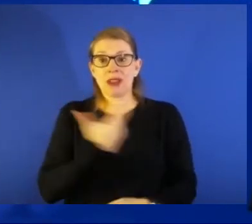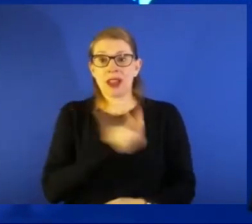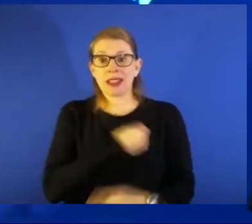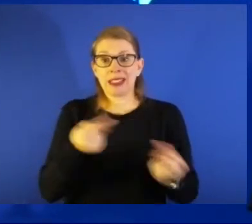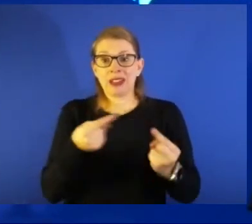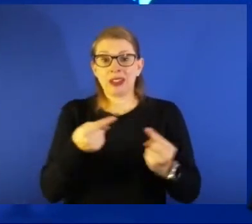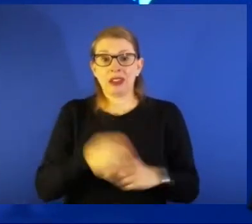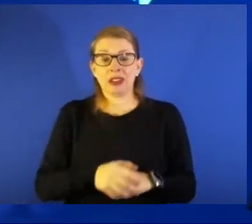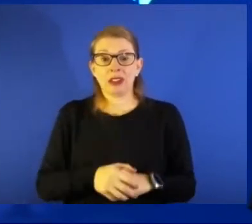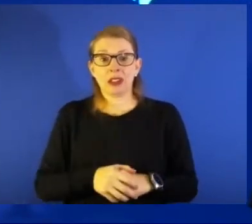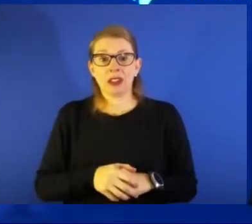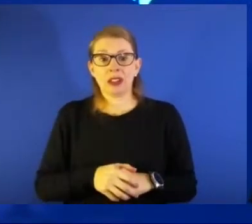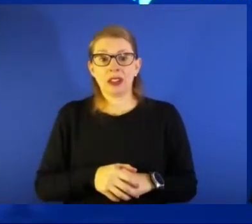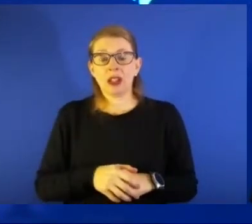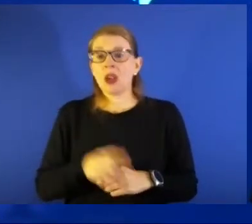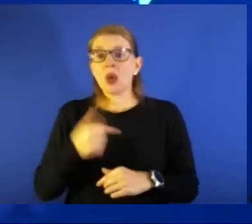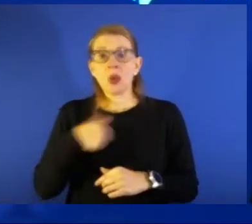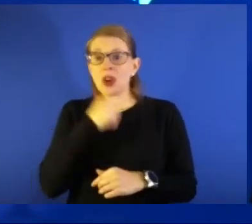full of vaccination injuries.